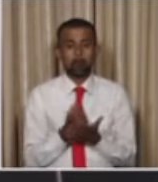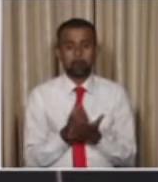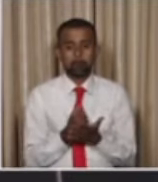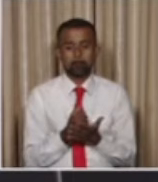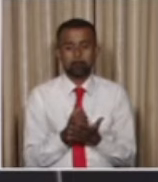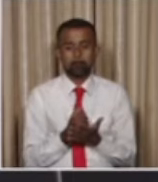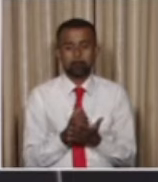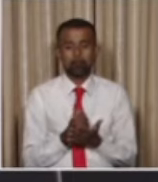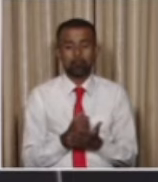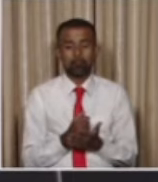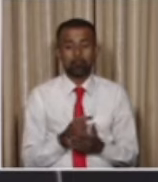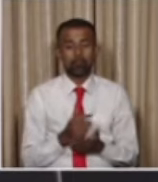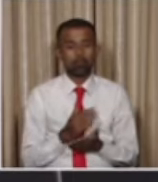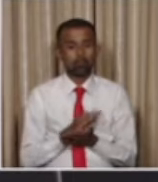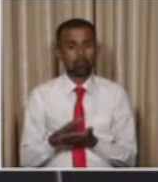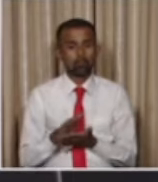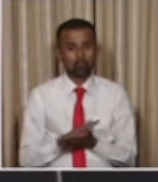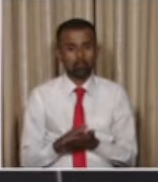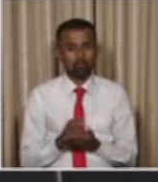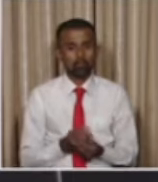to retain their